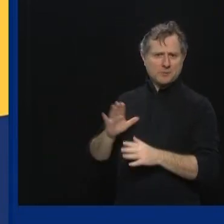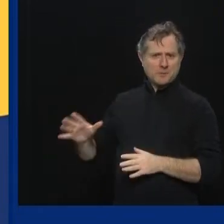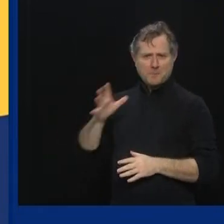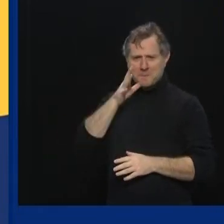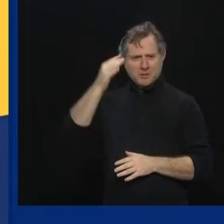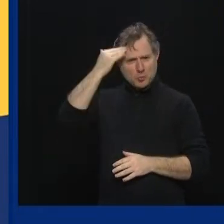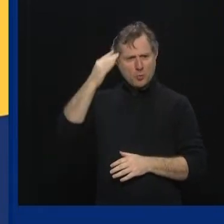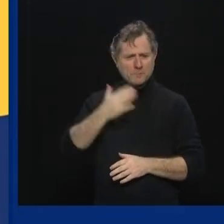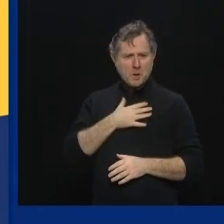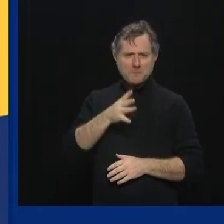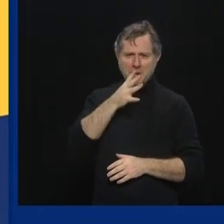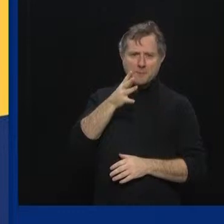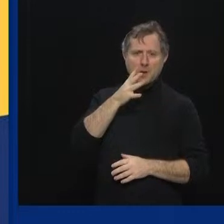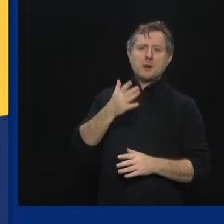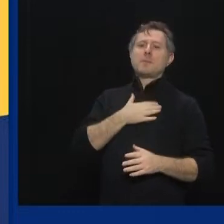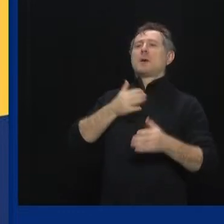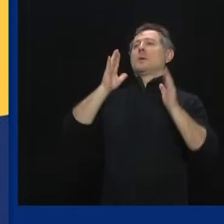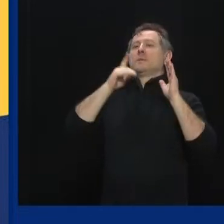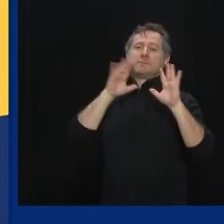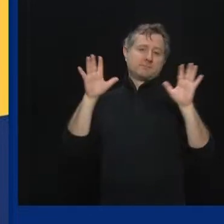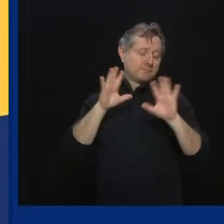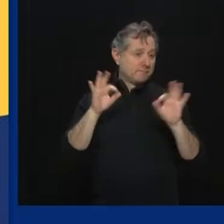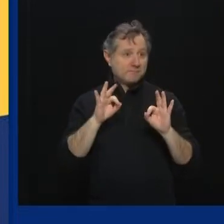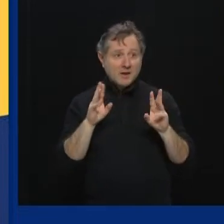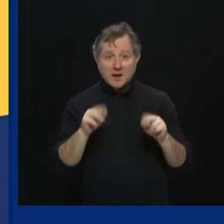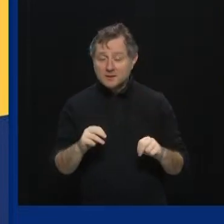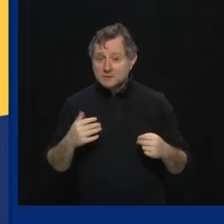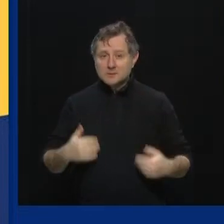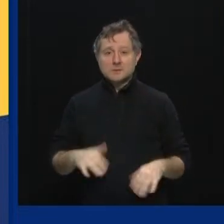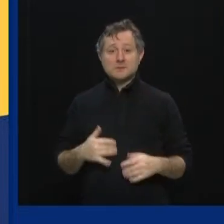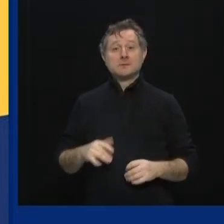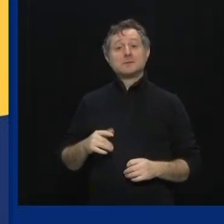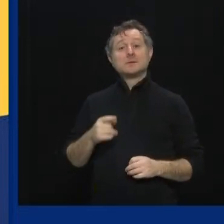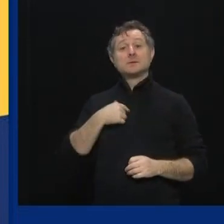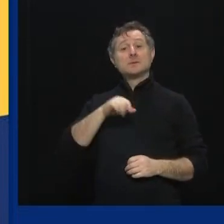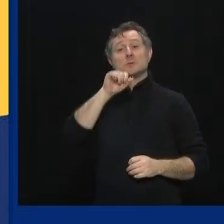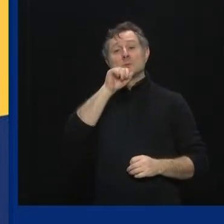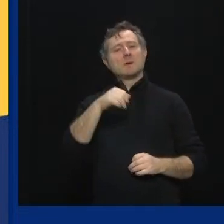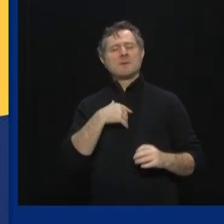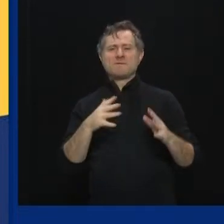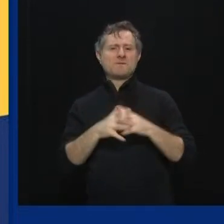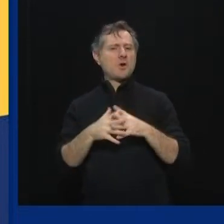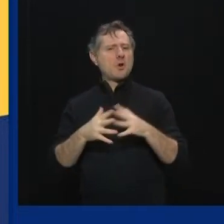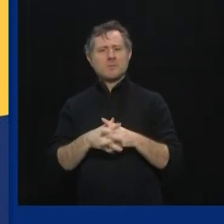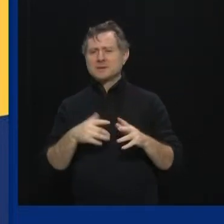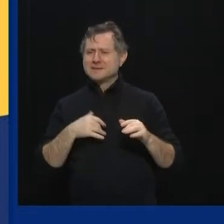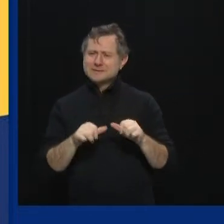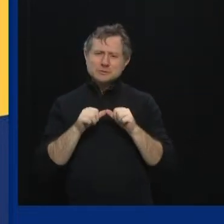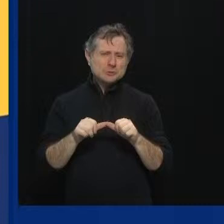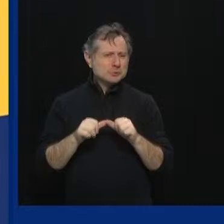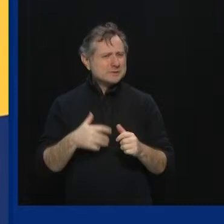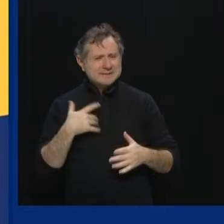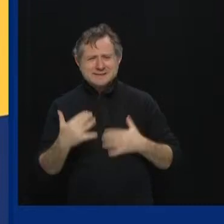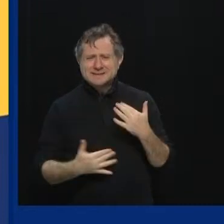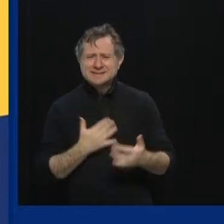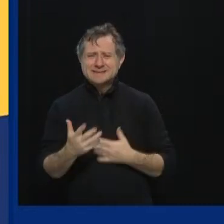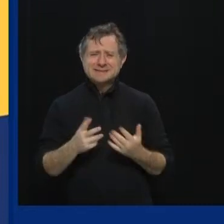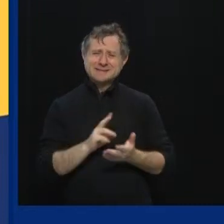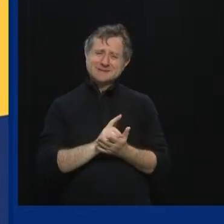it was fun to be out with everybody. So we love our football games. If we can still continue a few more days, 2 more weeks of